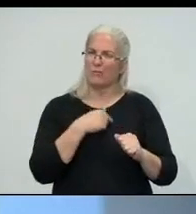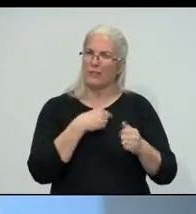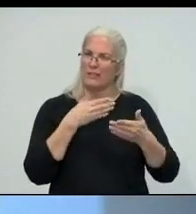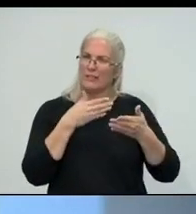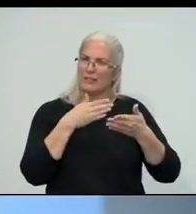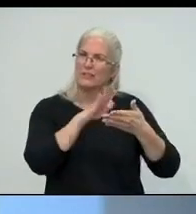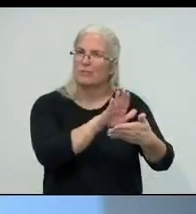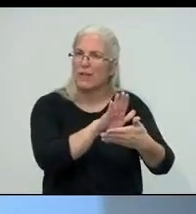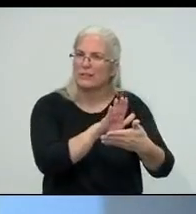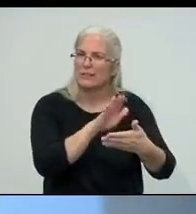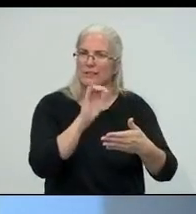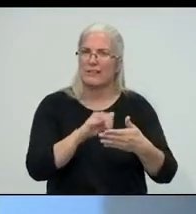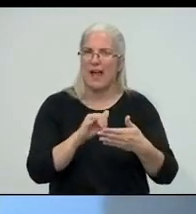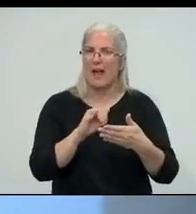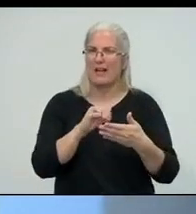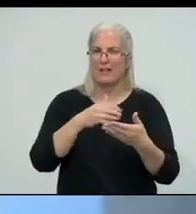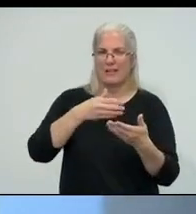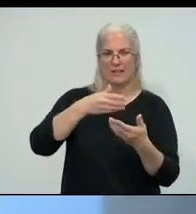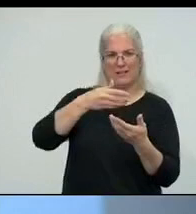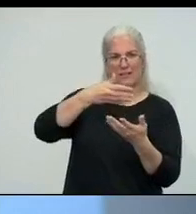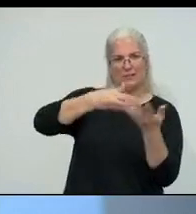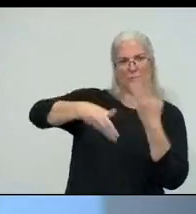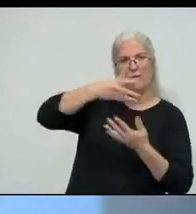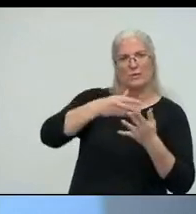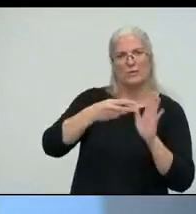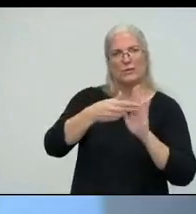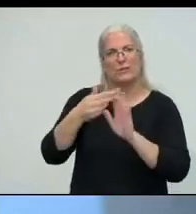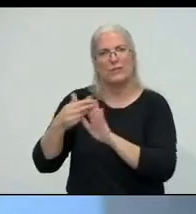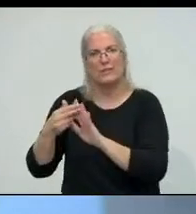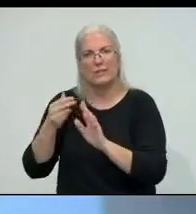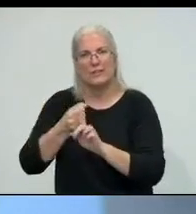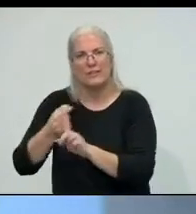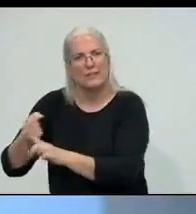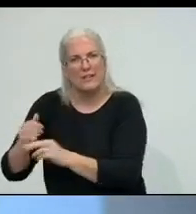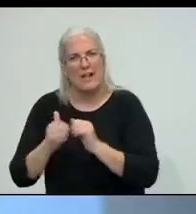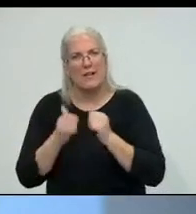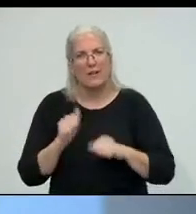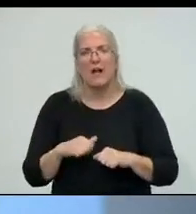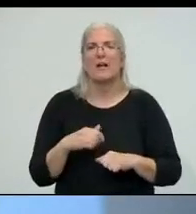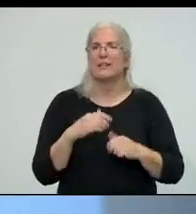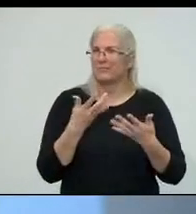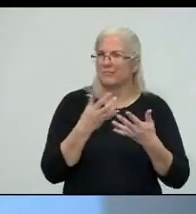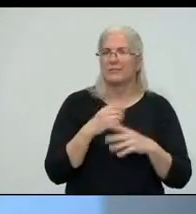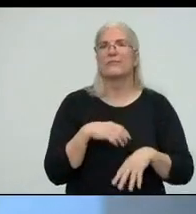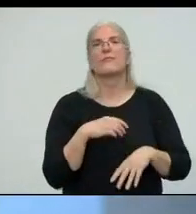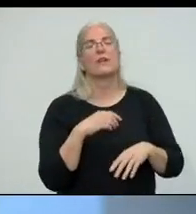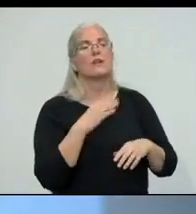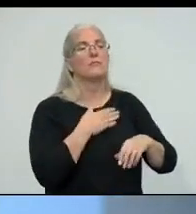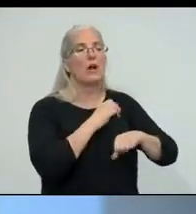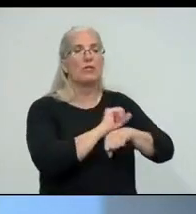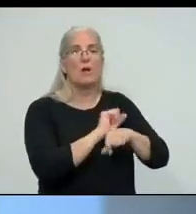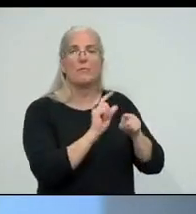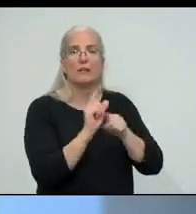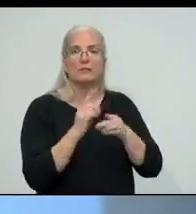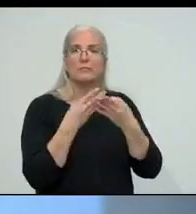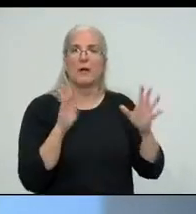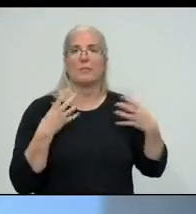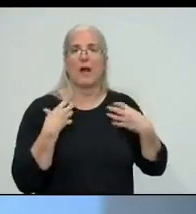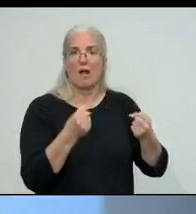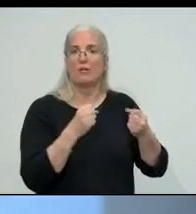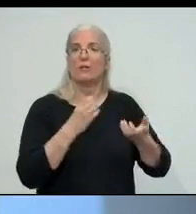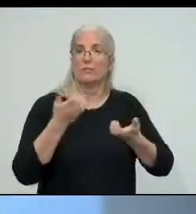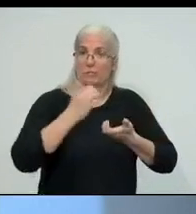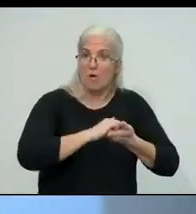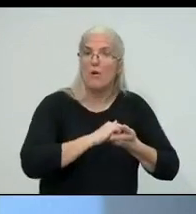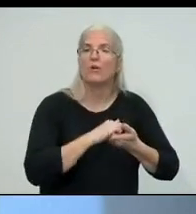partnership. What might that look like? Yeah, so in my normal job in public health, we partner a lot with our community residents as